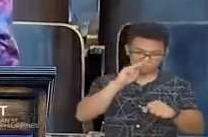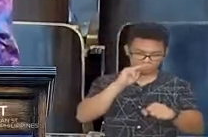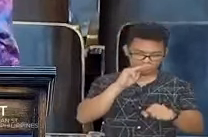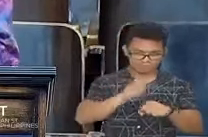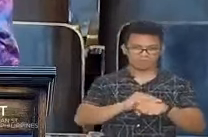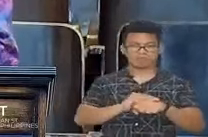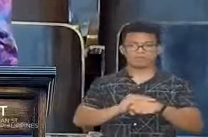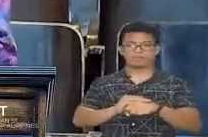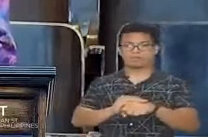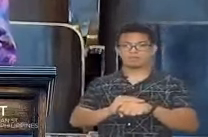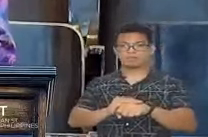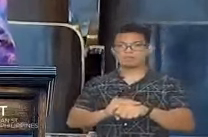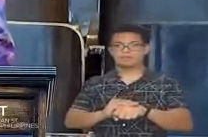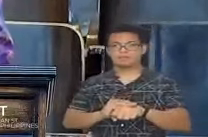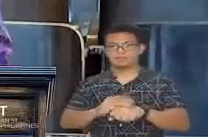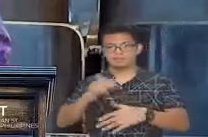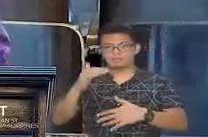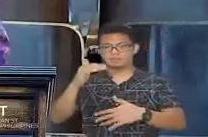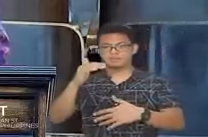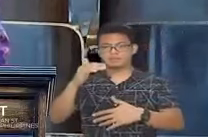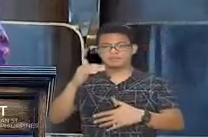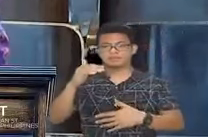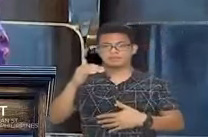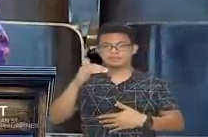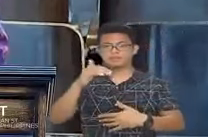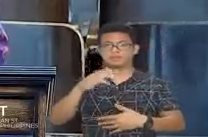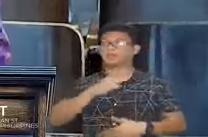before in Telmubo.